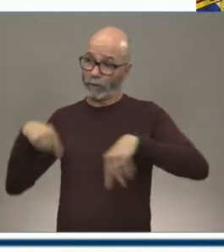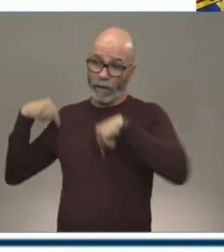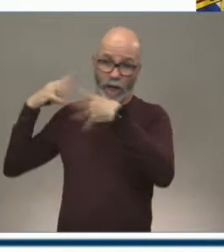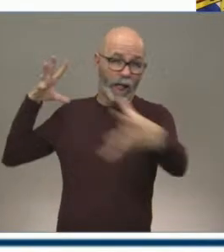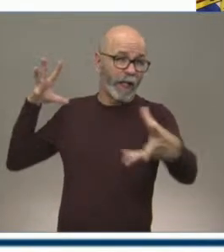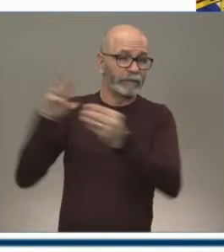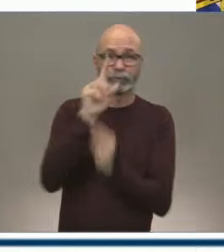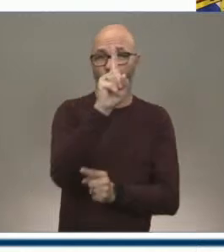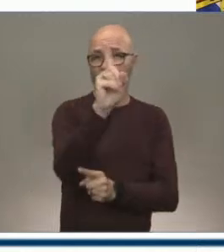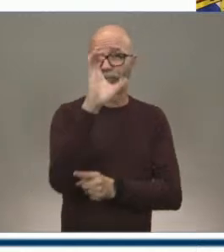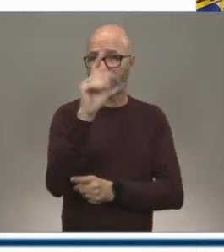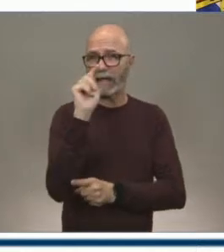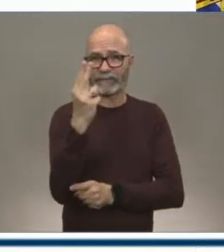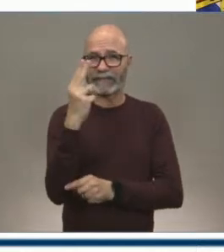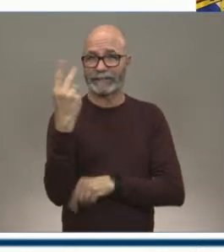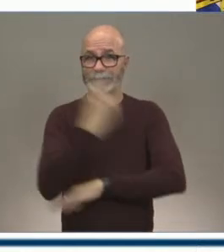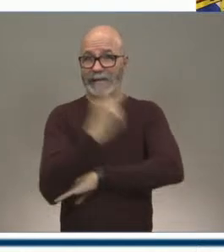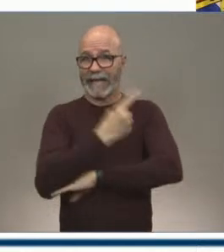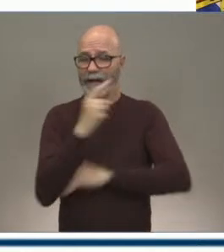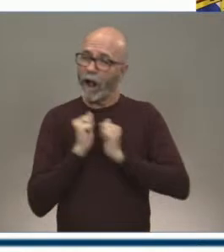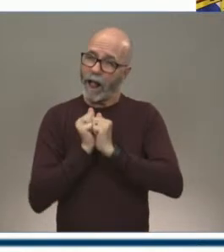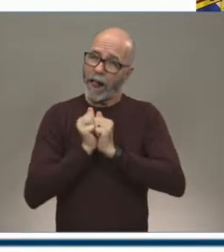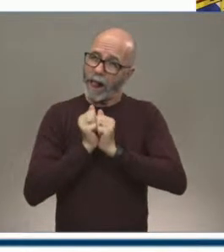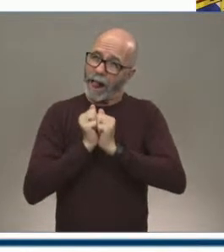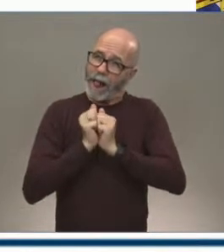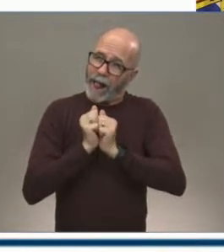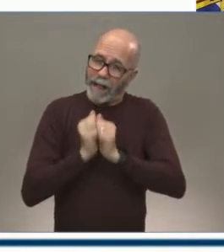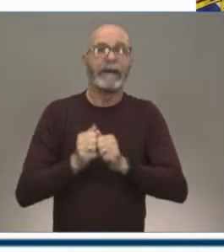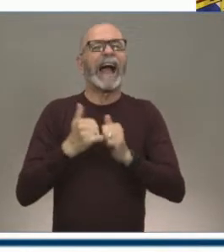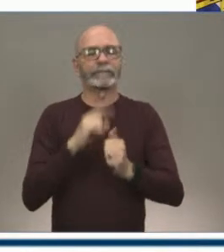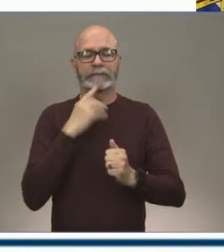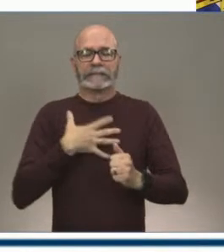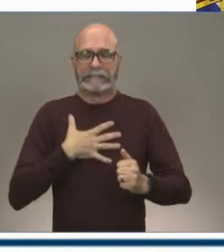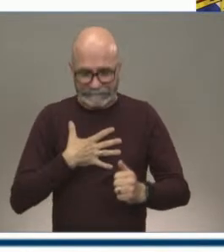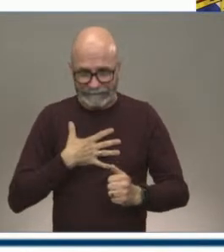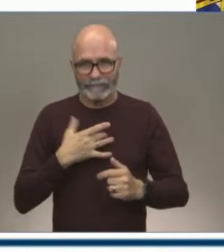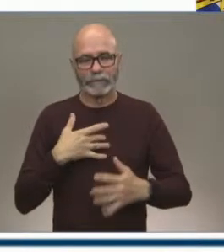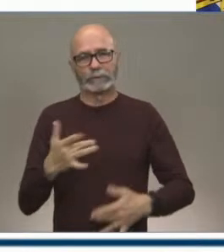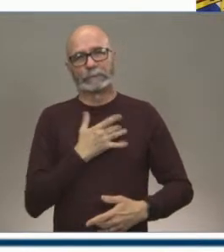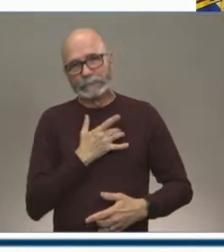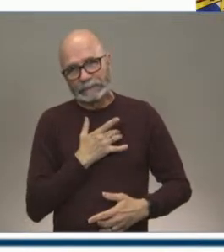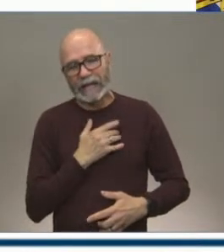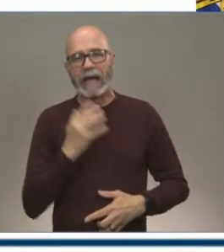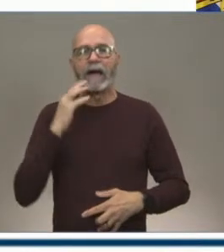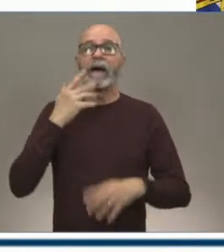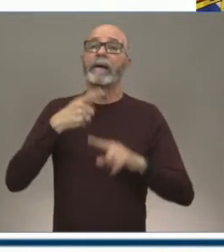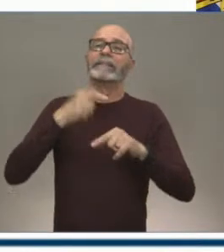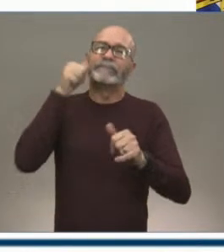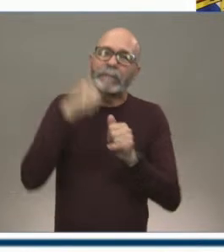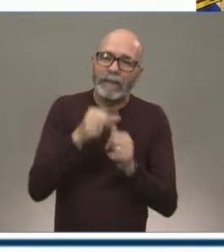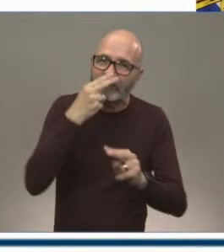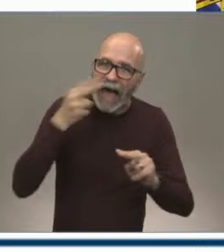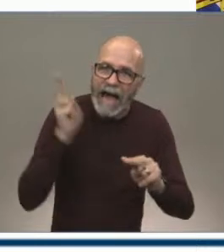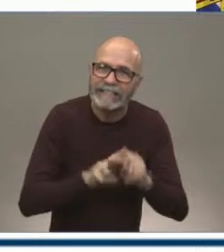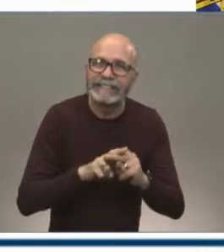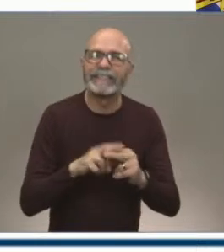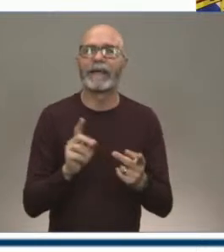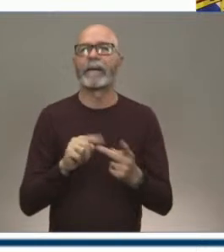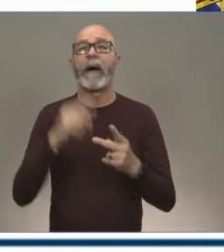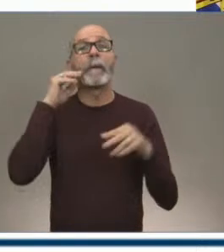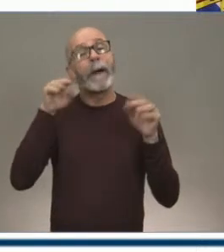emotions. Some sad days, and we've had a few fun days. Remember when we had the Muppets? Laid them out here